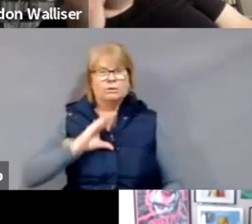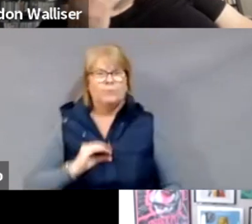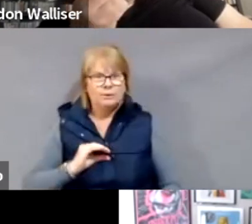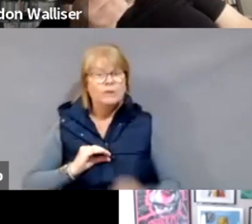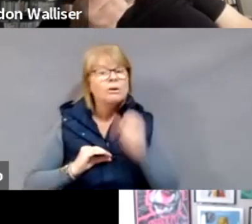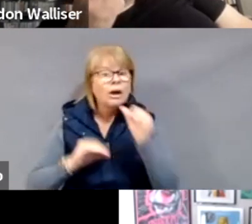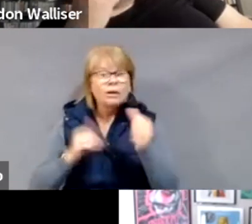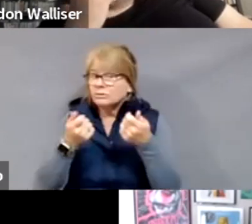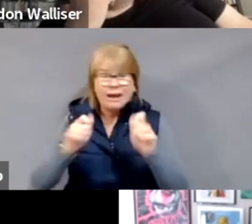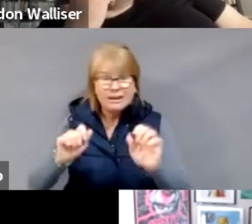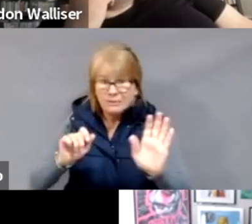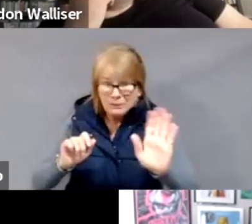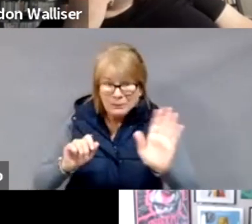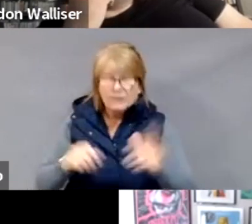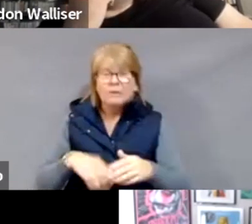trying to.